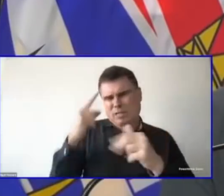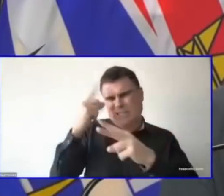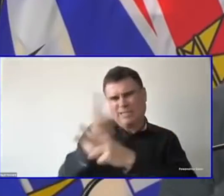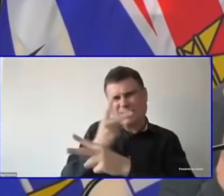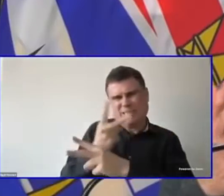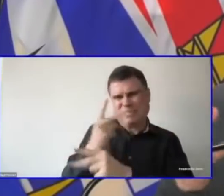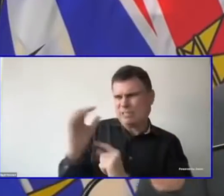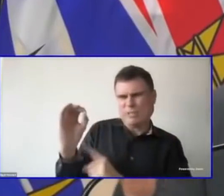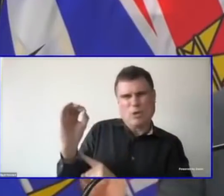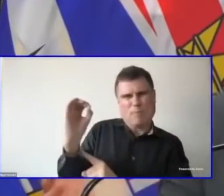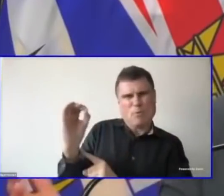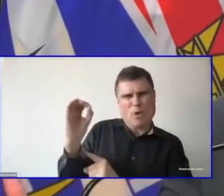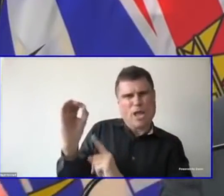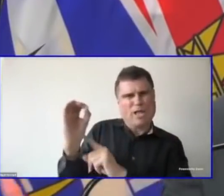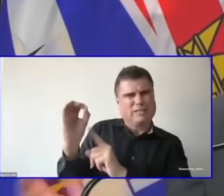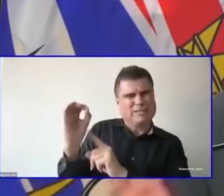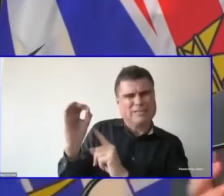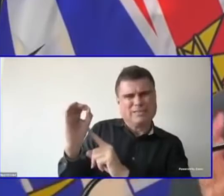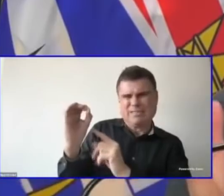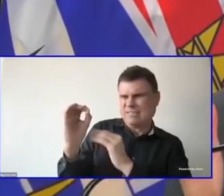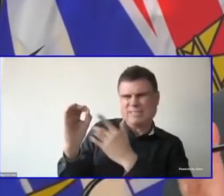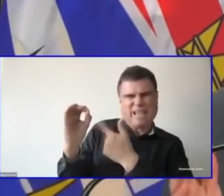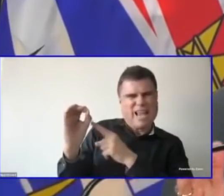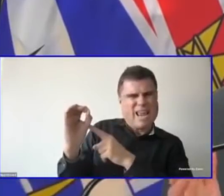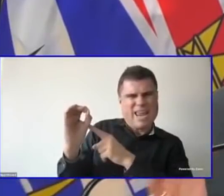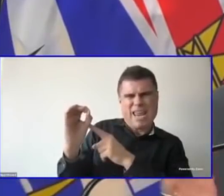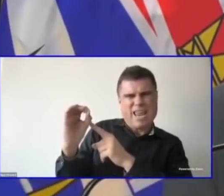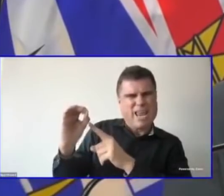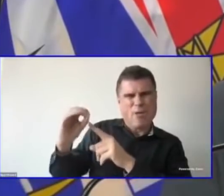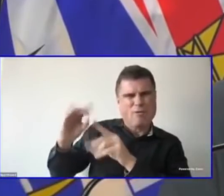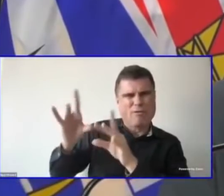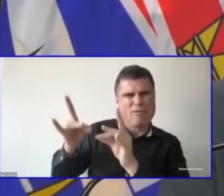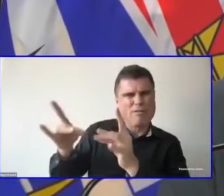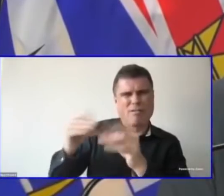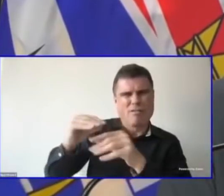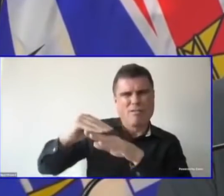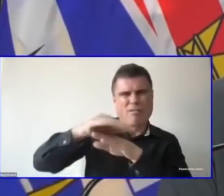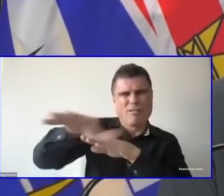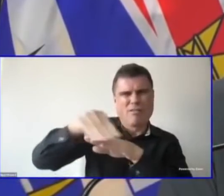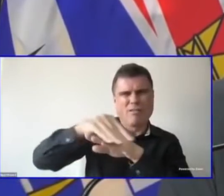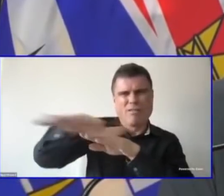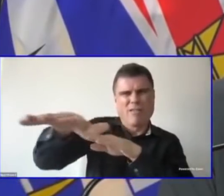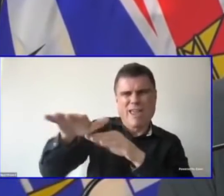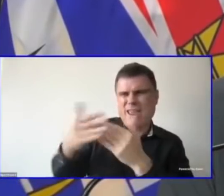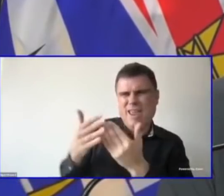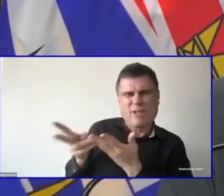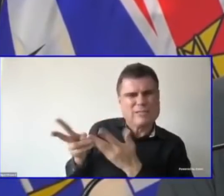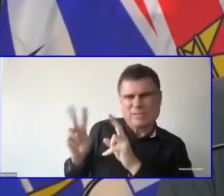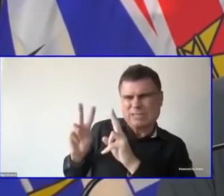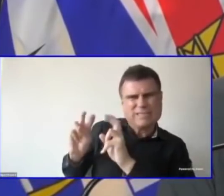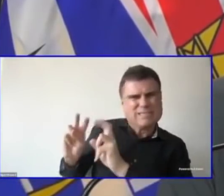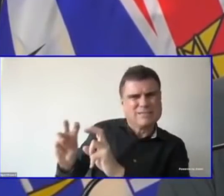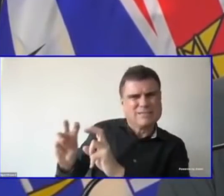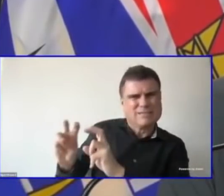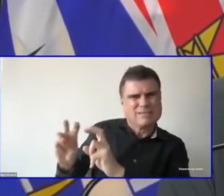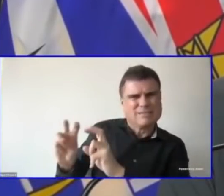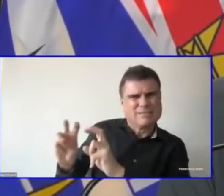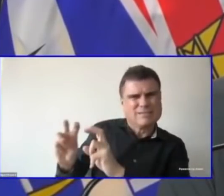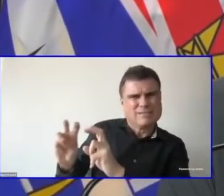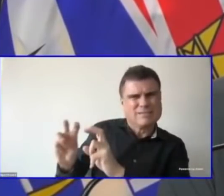how Omicron is going to move through our communities, and we need to do that together. Keith Baldry, Global News.